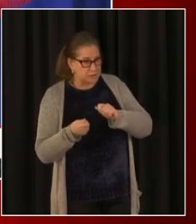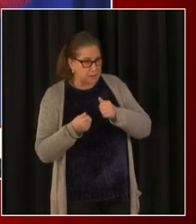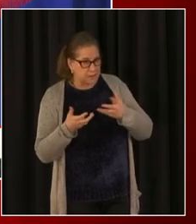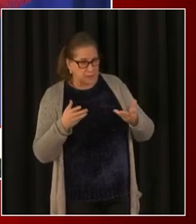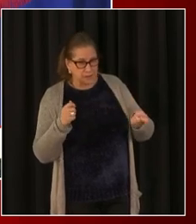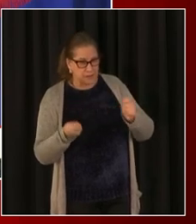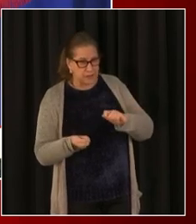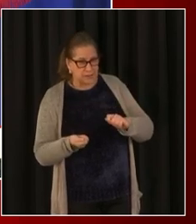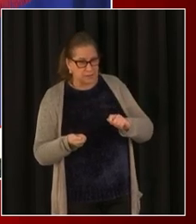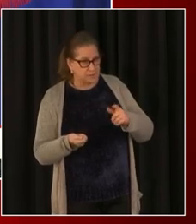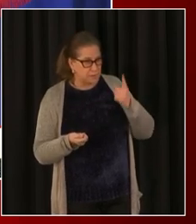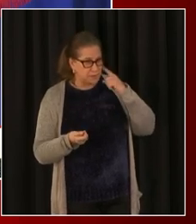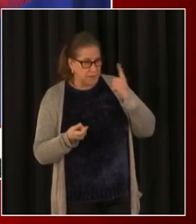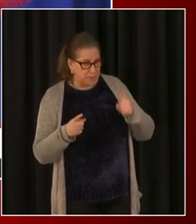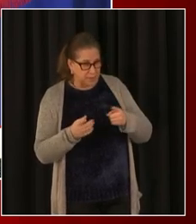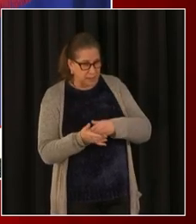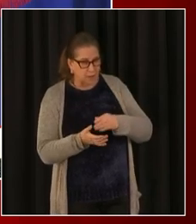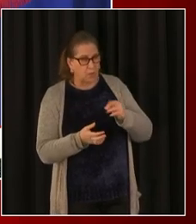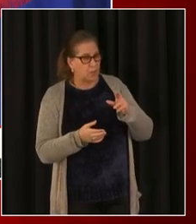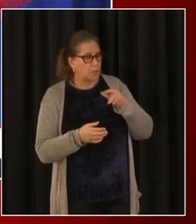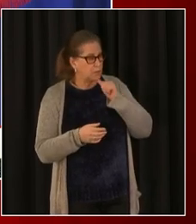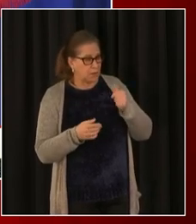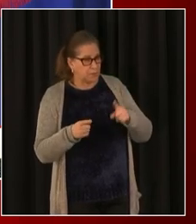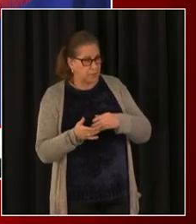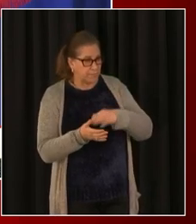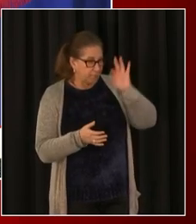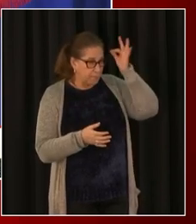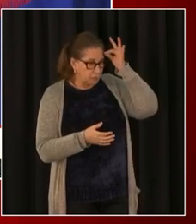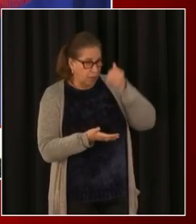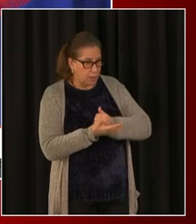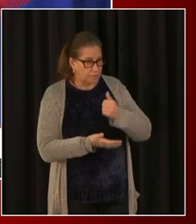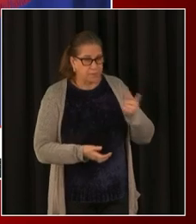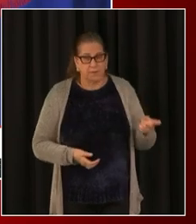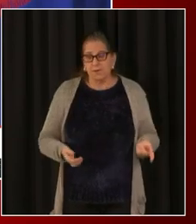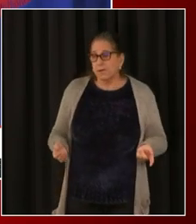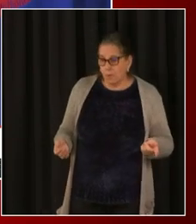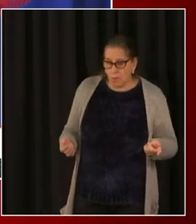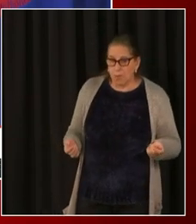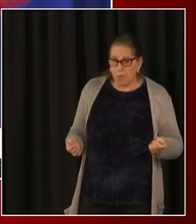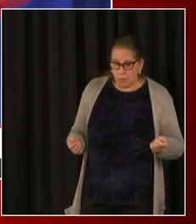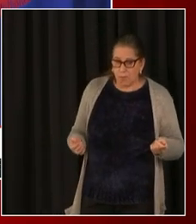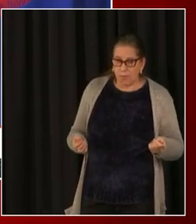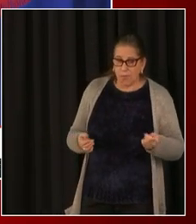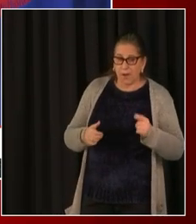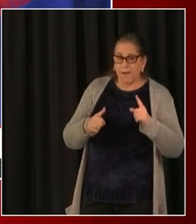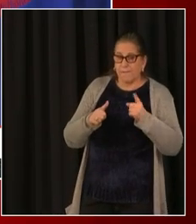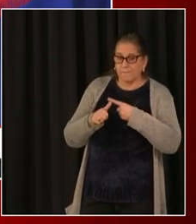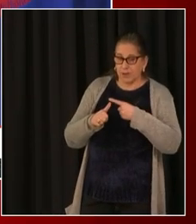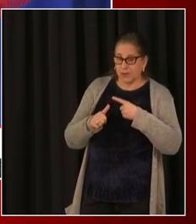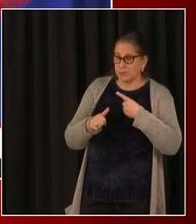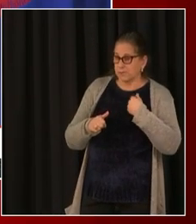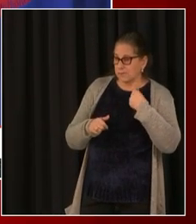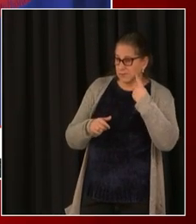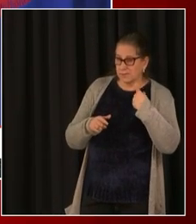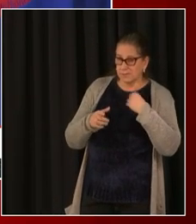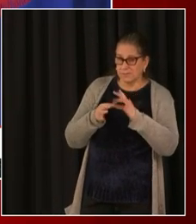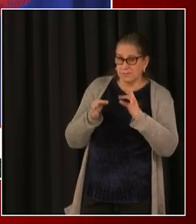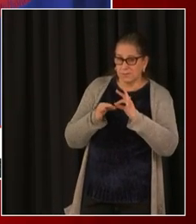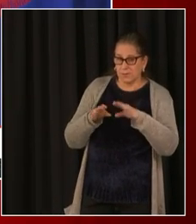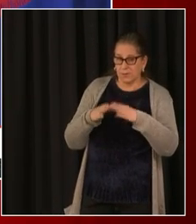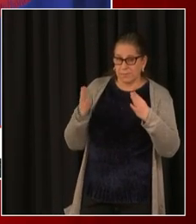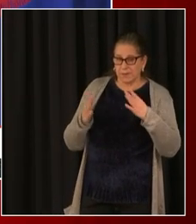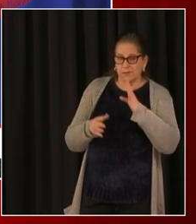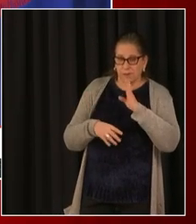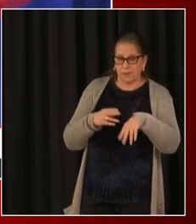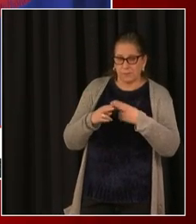not happen again? Is it more federal help? Well, I spent the first part of my remarks talking about some very specific changes that